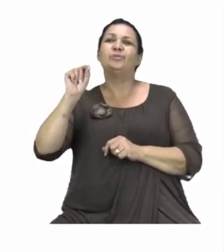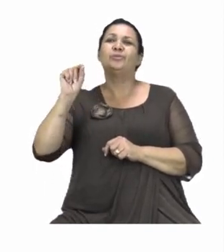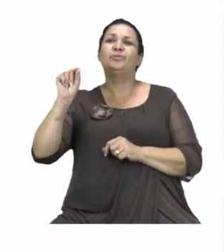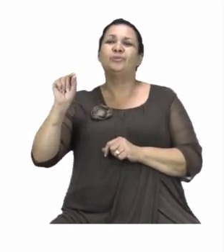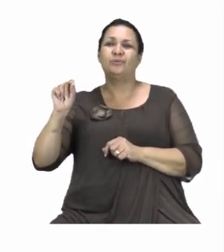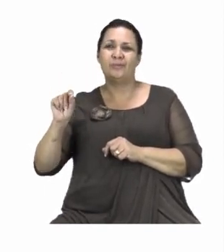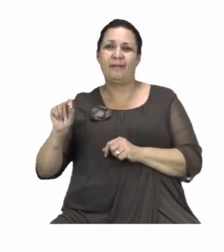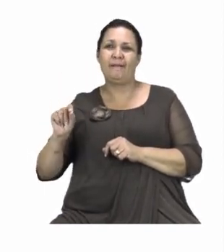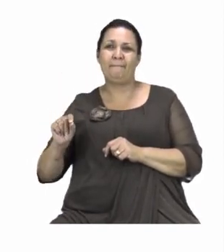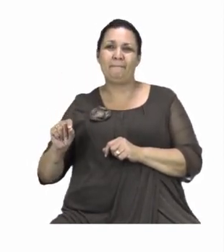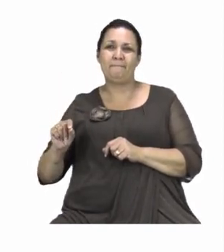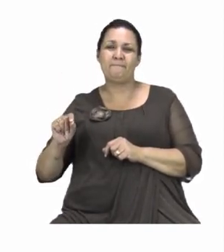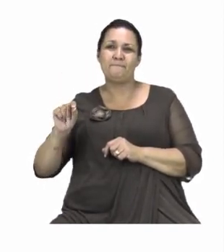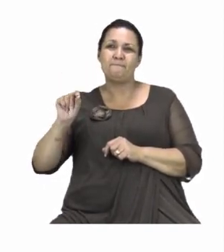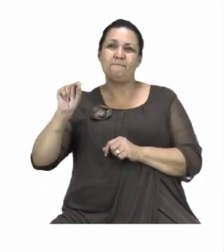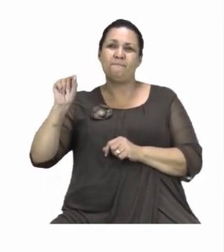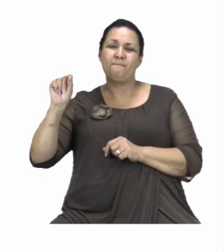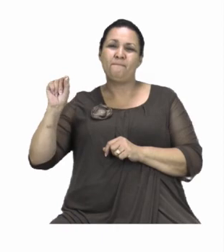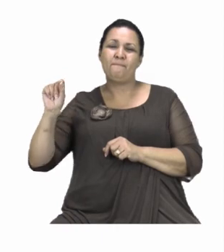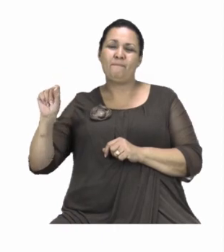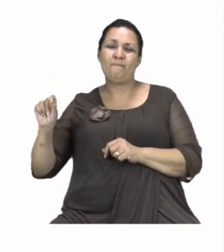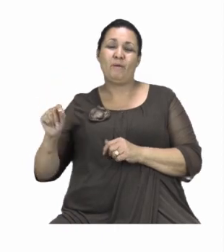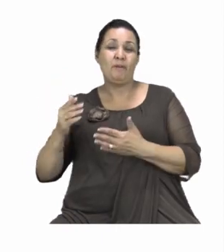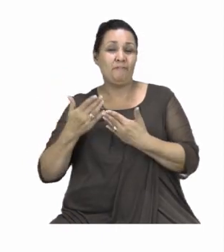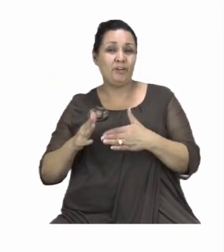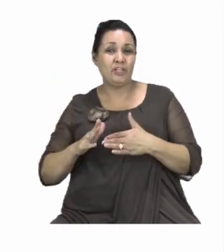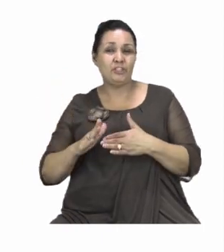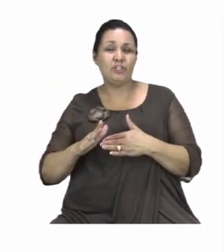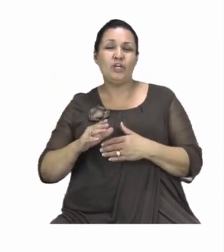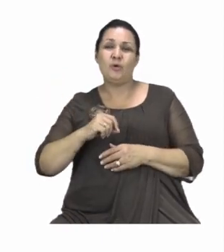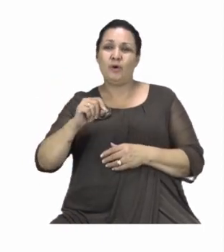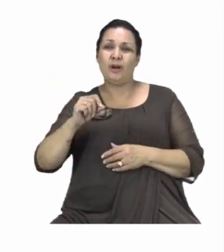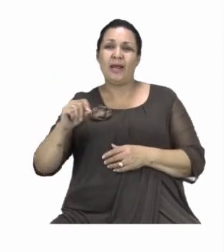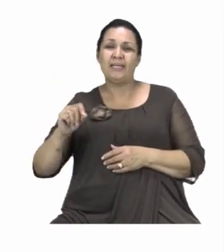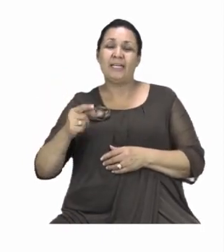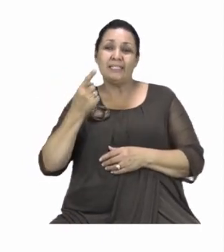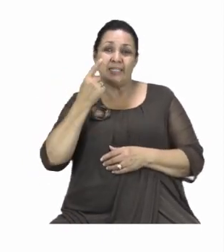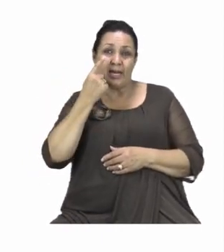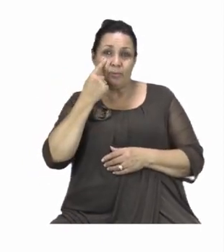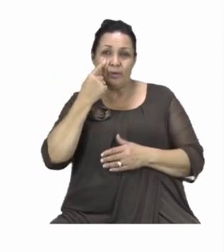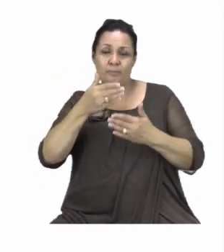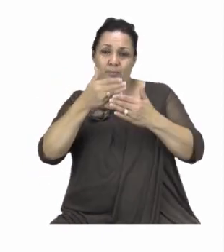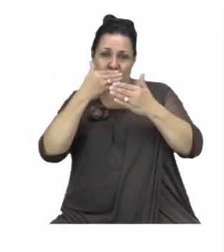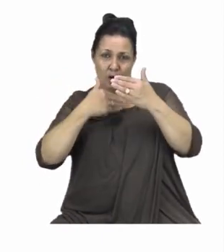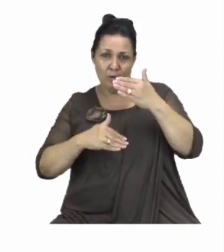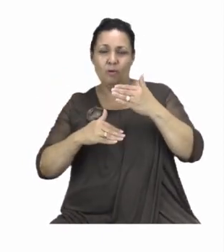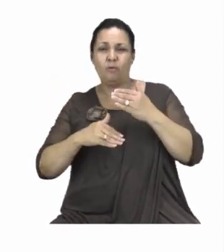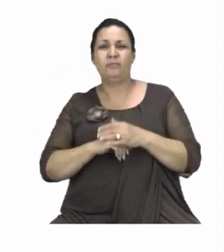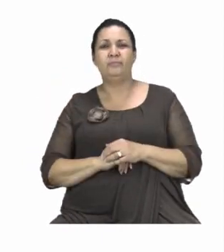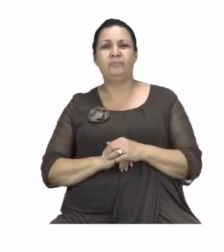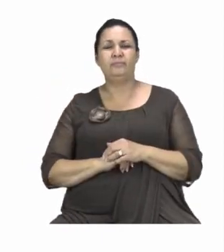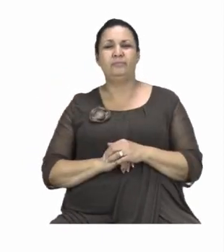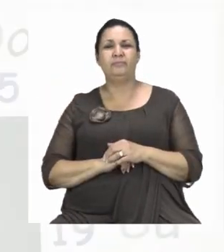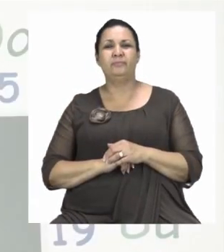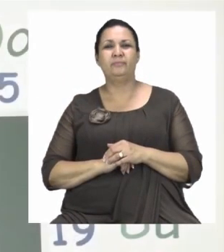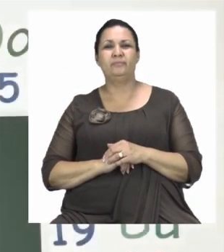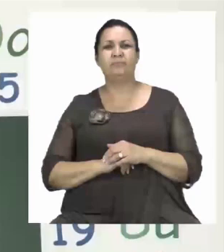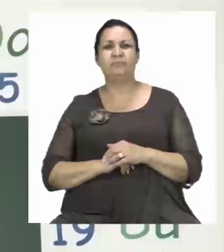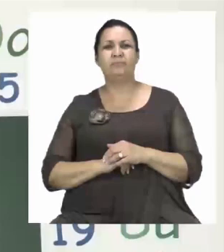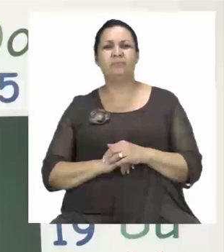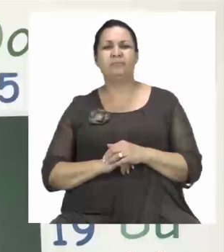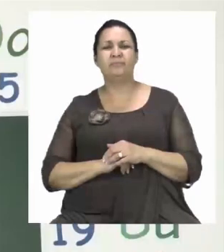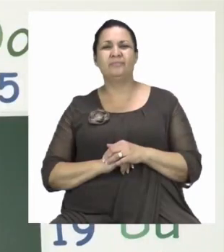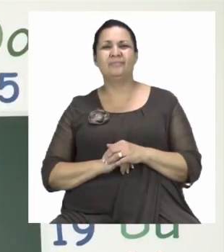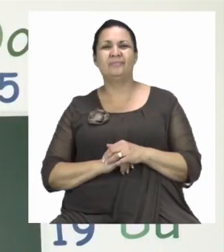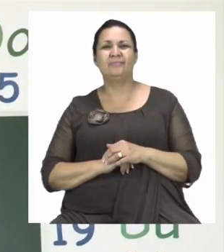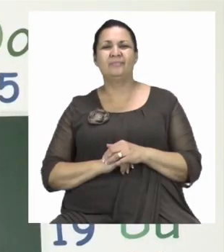to write the sight words below. Let's take a look at the board so I can show you what type